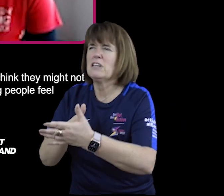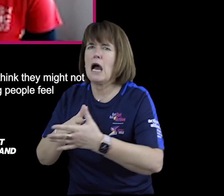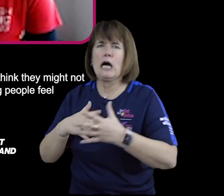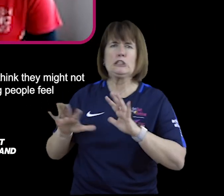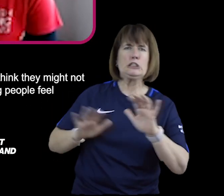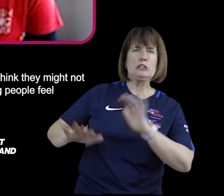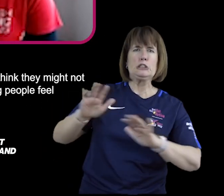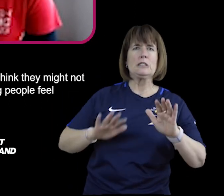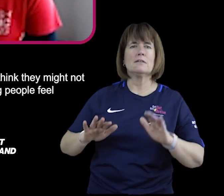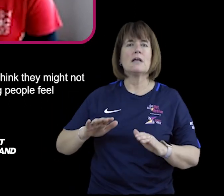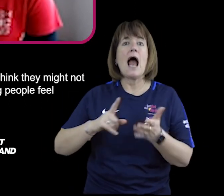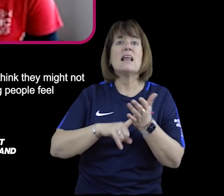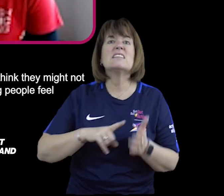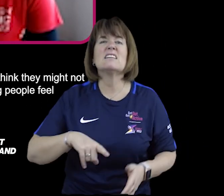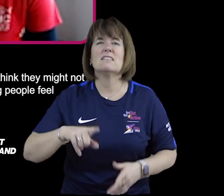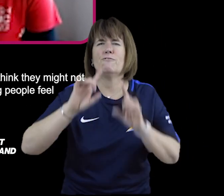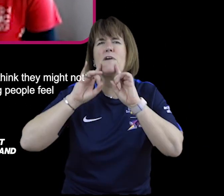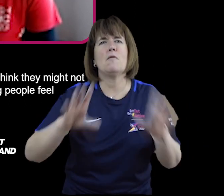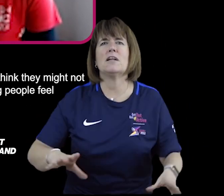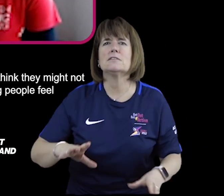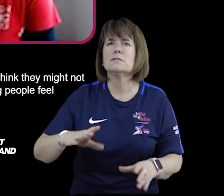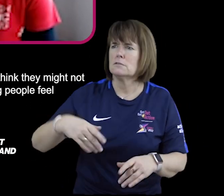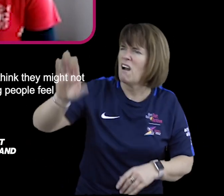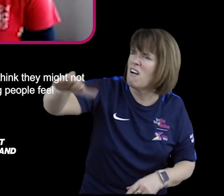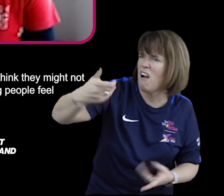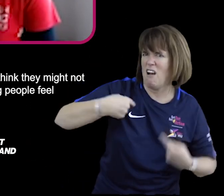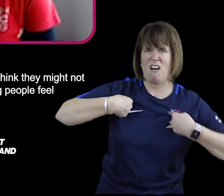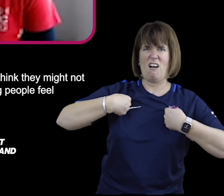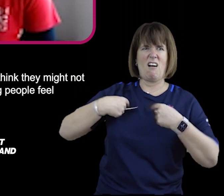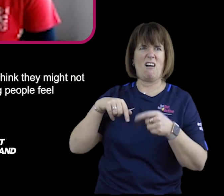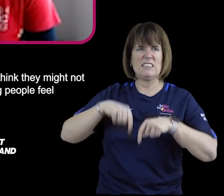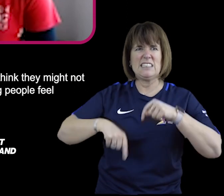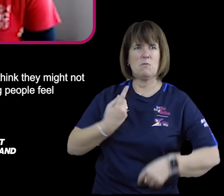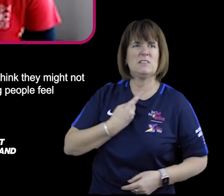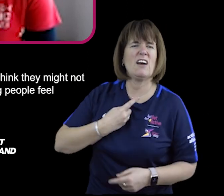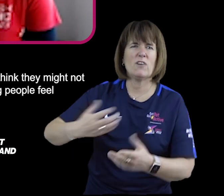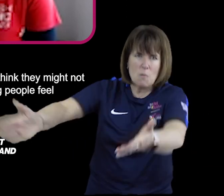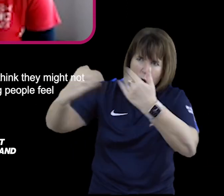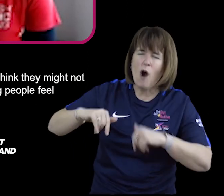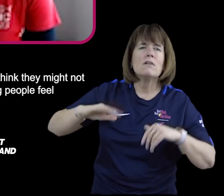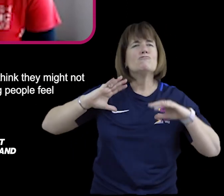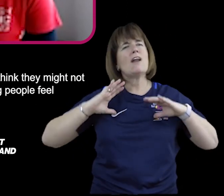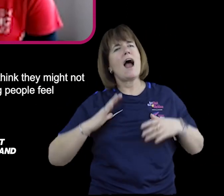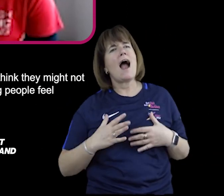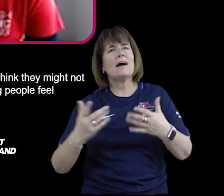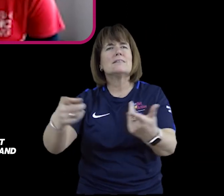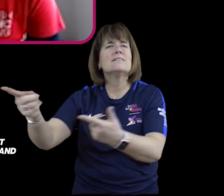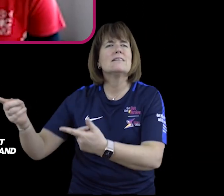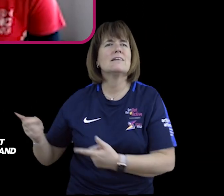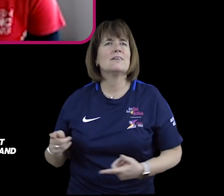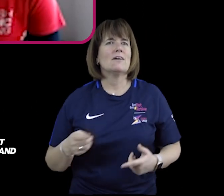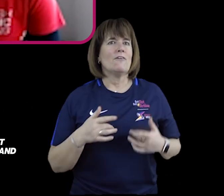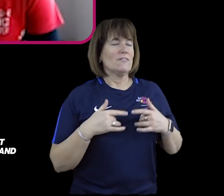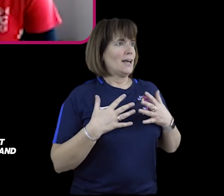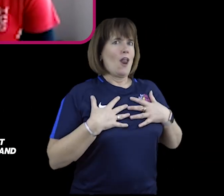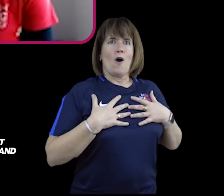people feel confident and relaxed. And she can really talk to people, just top chatter. So I can